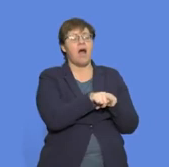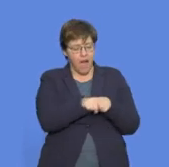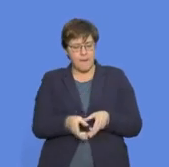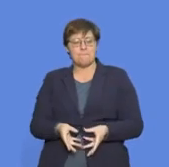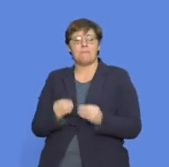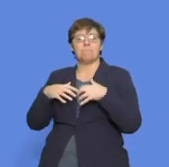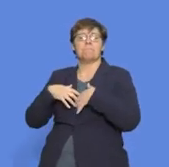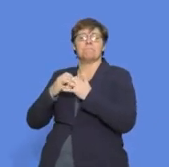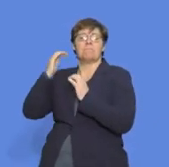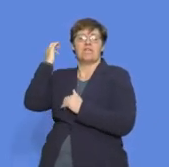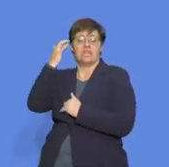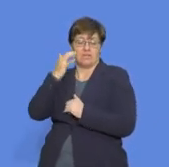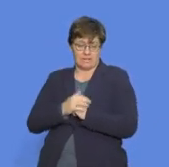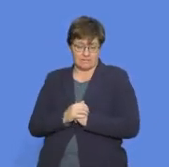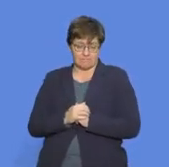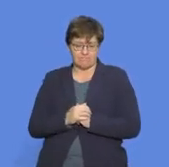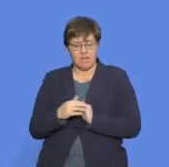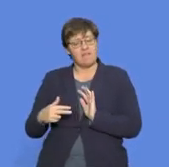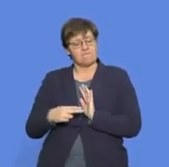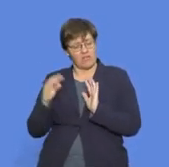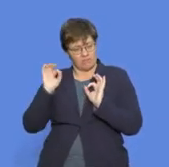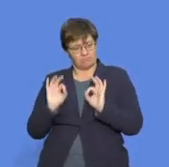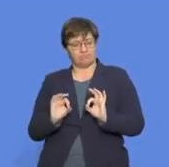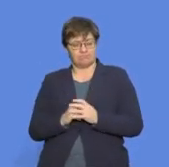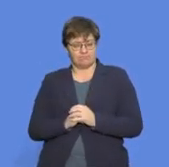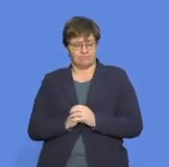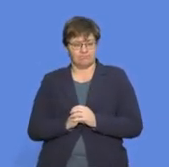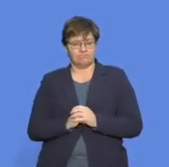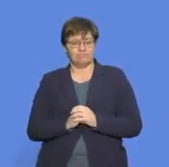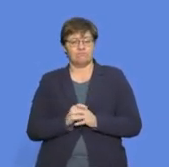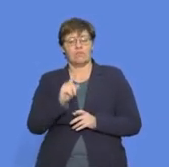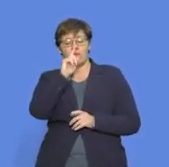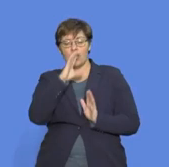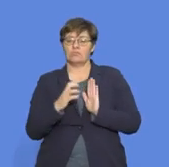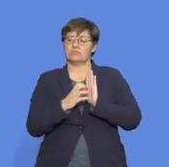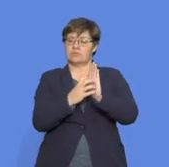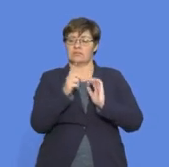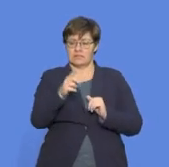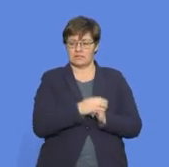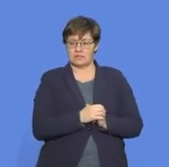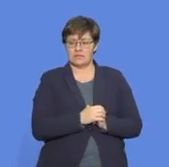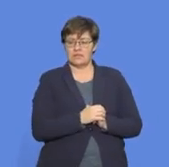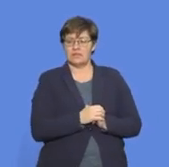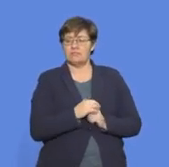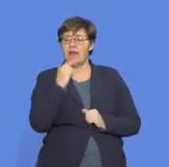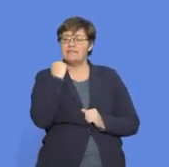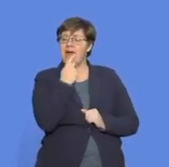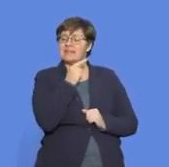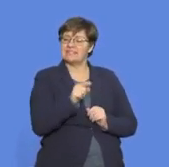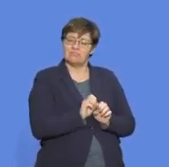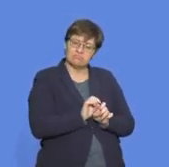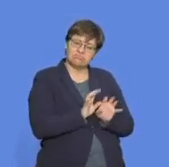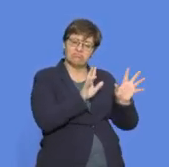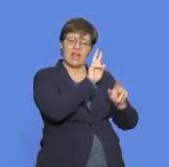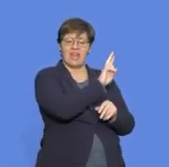tested and have been verified over time. So let's have a look at the diagram here. This is a nice diagram of evolution or